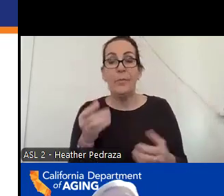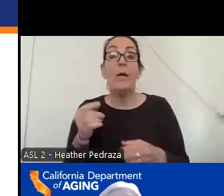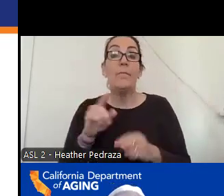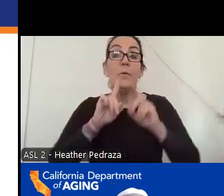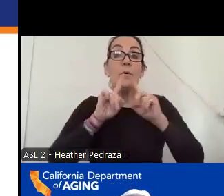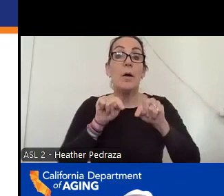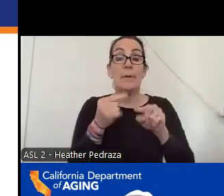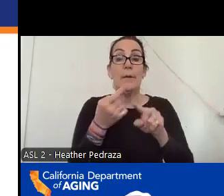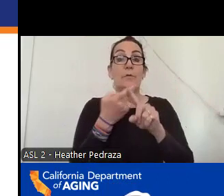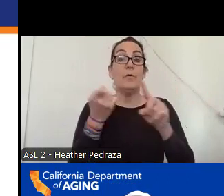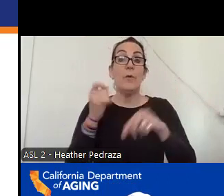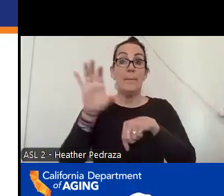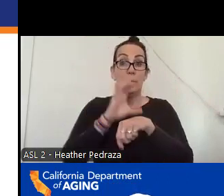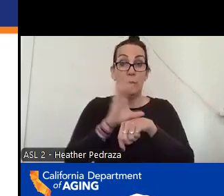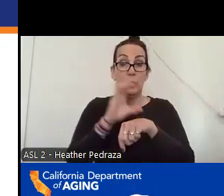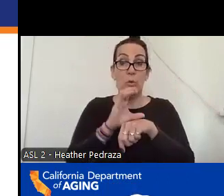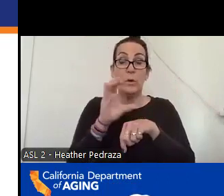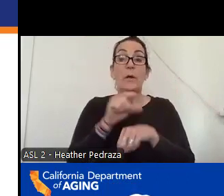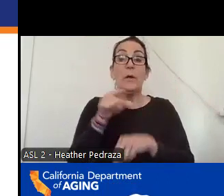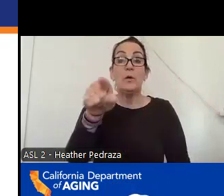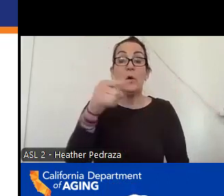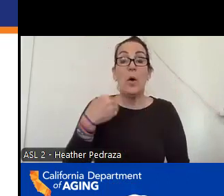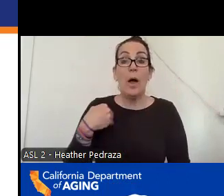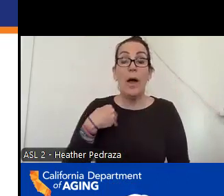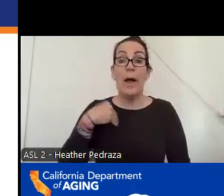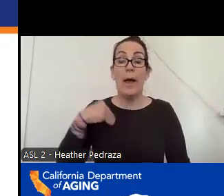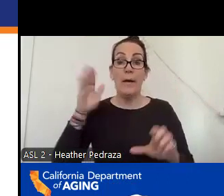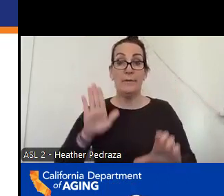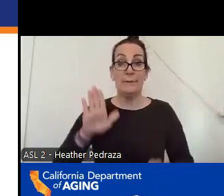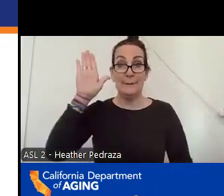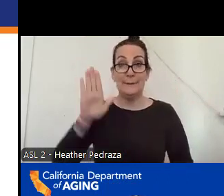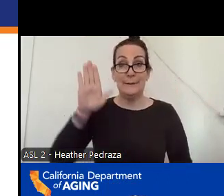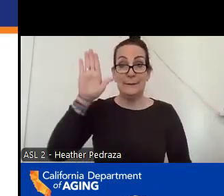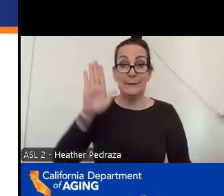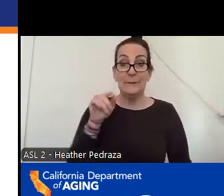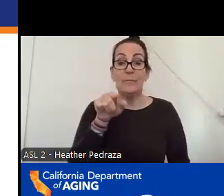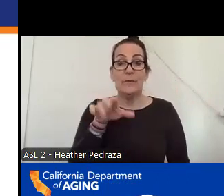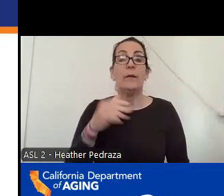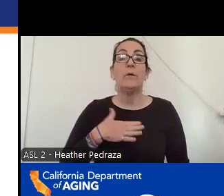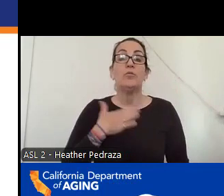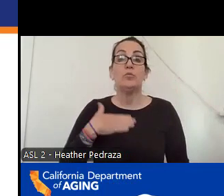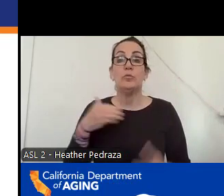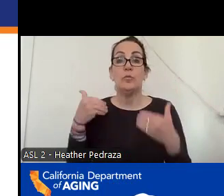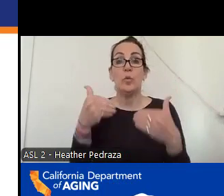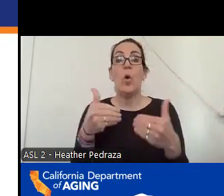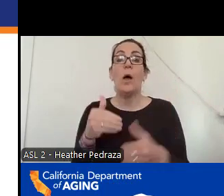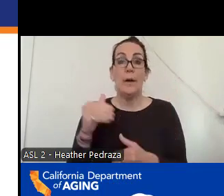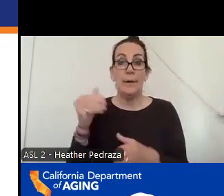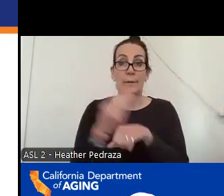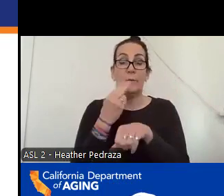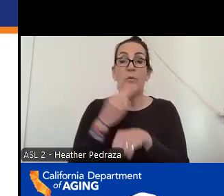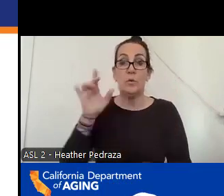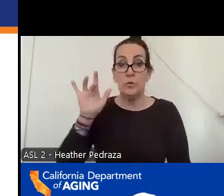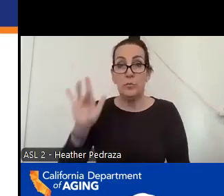virtual attendees, you have a raised hand icon on your Zoom toolbar. Feel free to use that. If you are